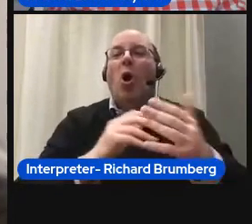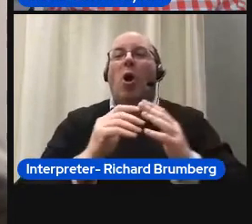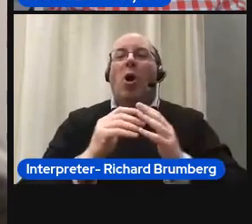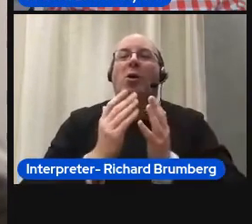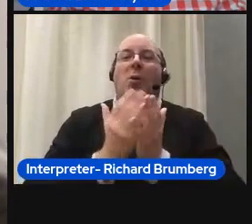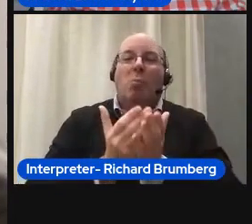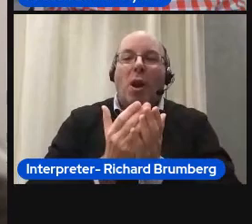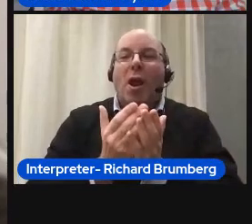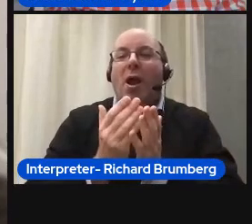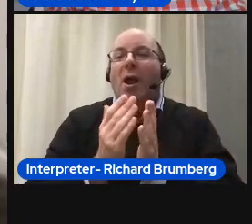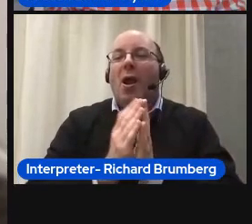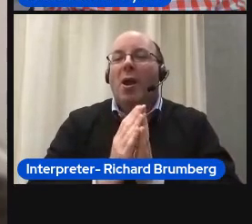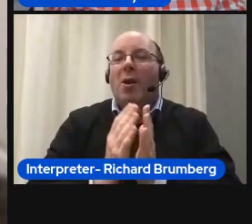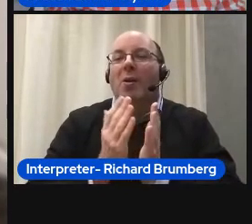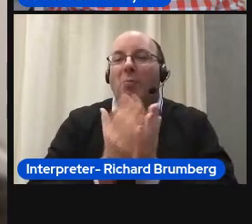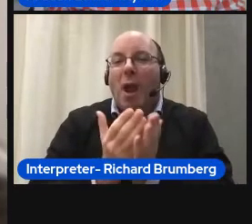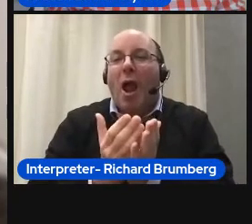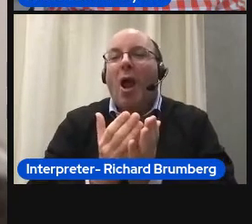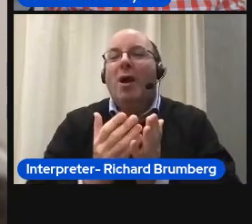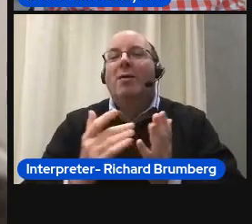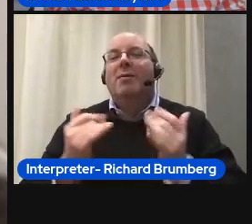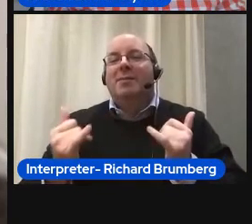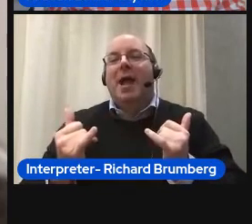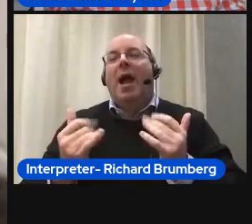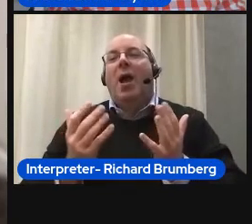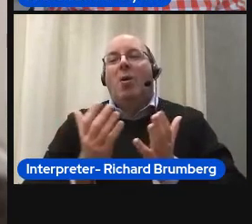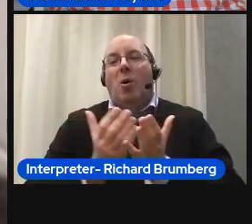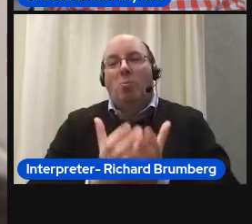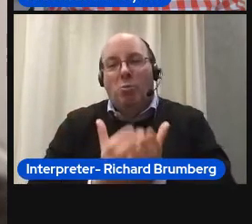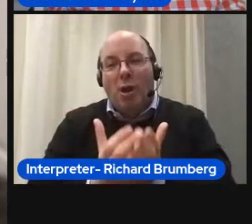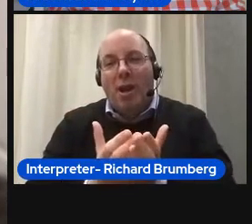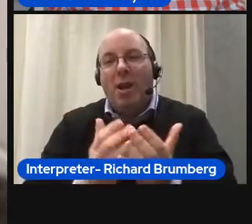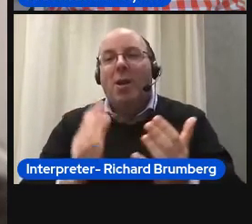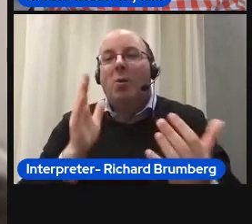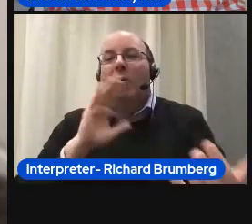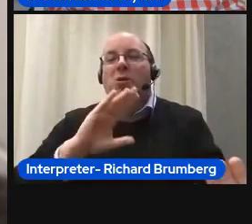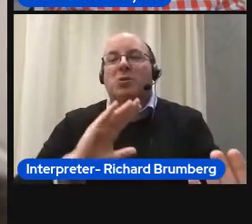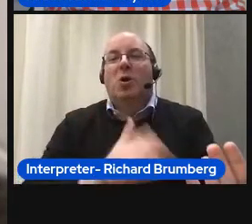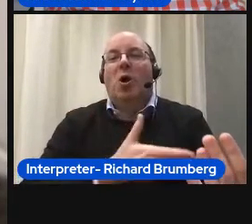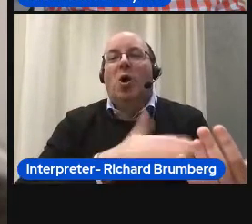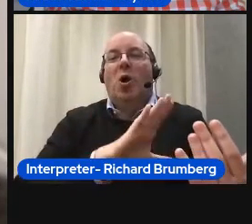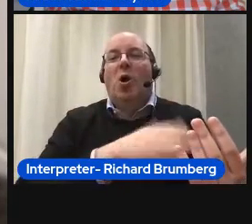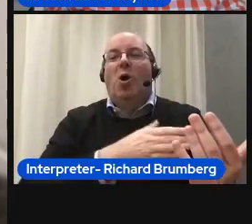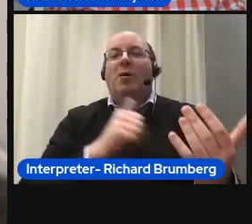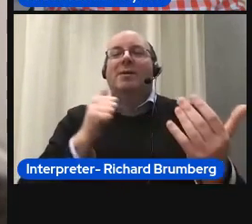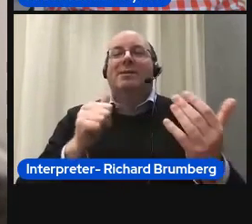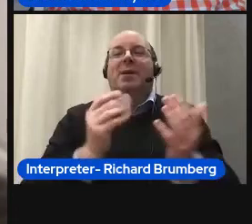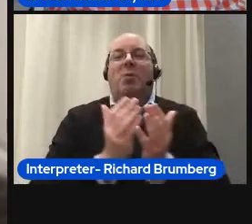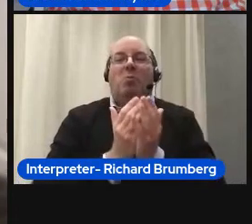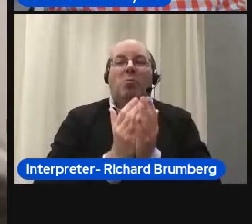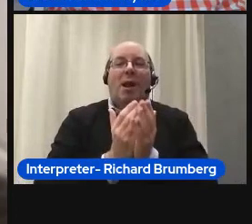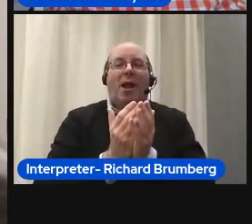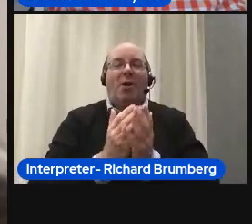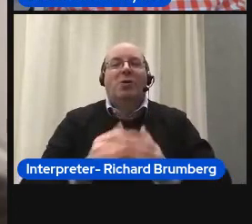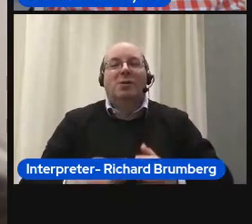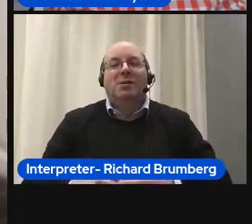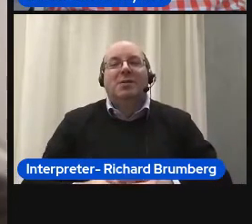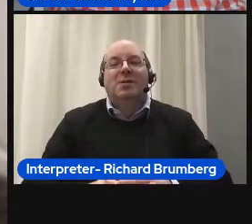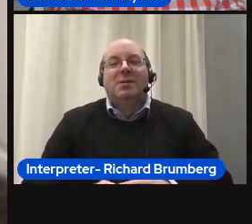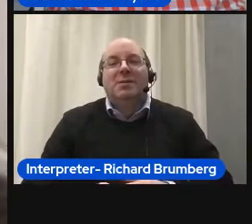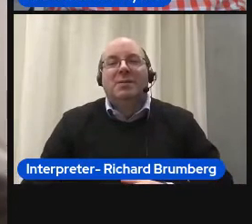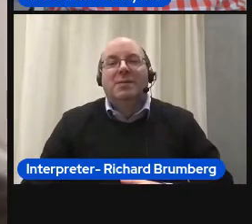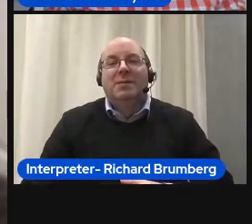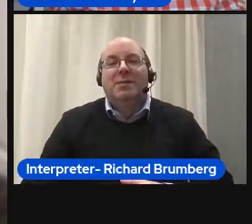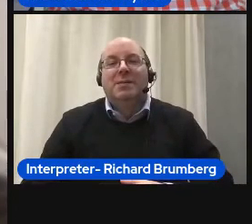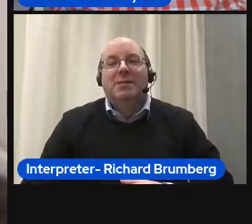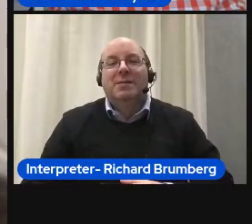morning liturgy. So I'm going to offer a prayer, a song, and because it is a prayer, I don't